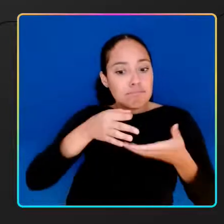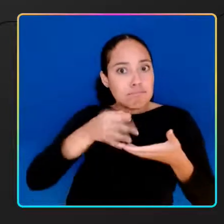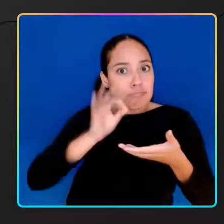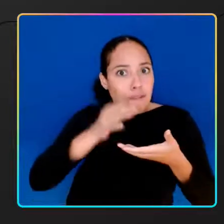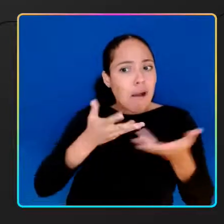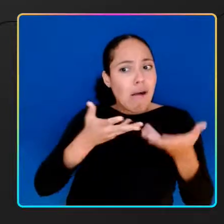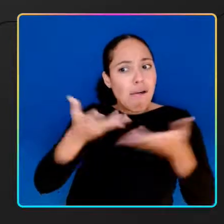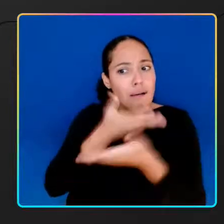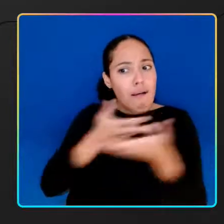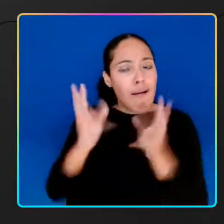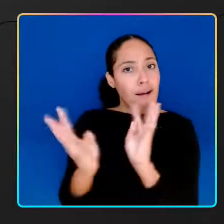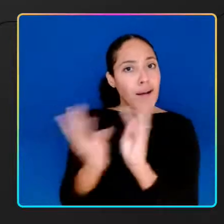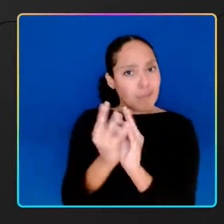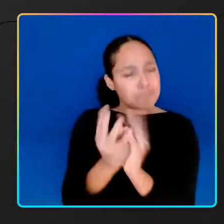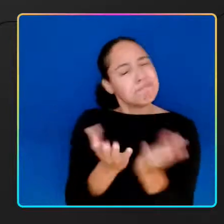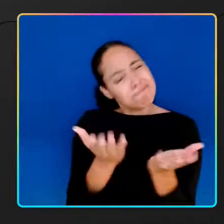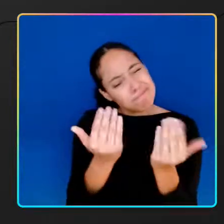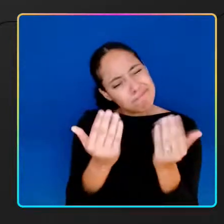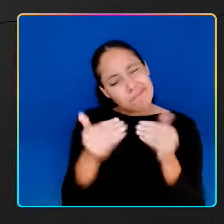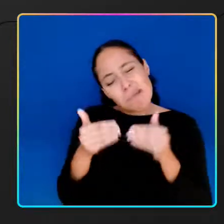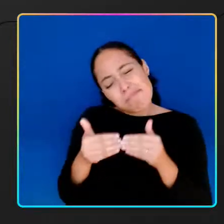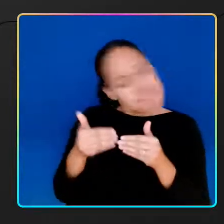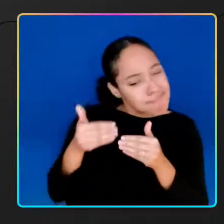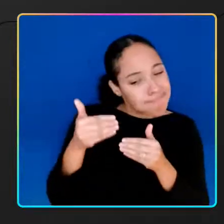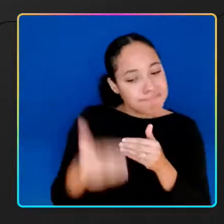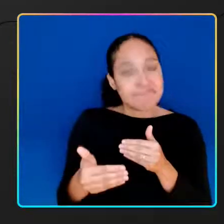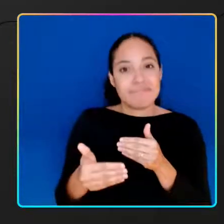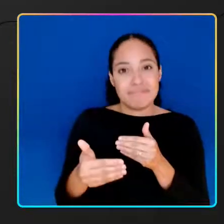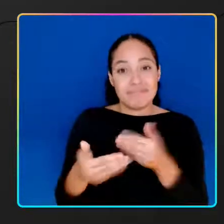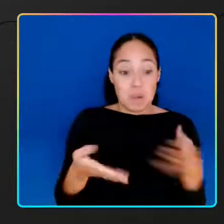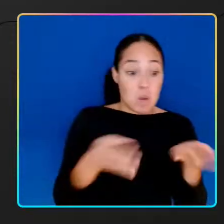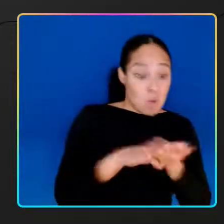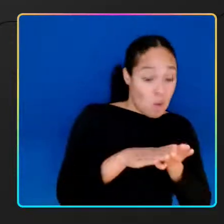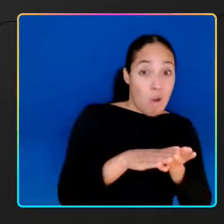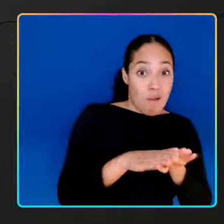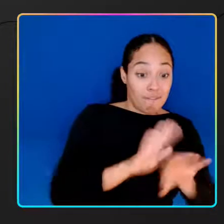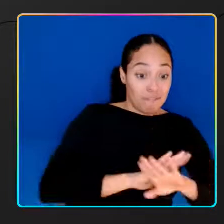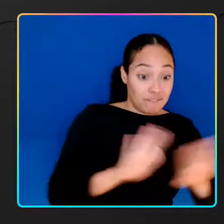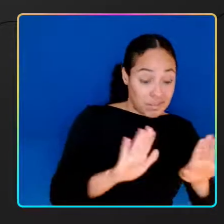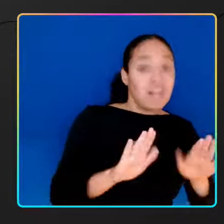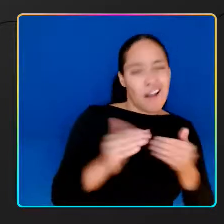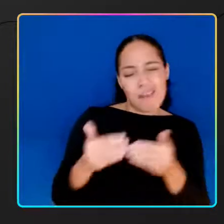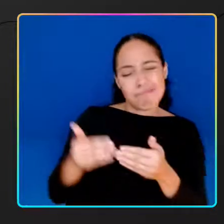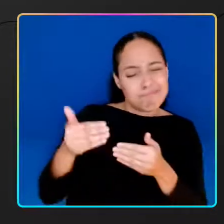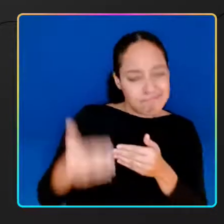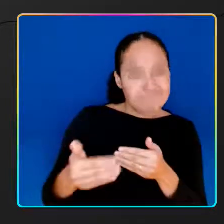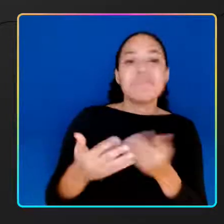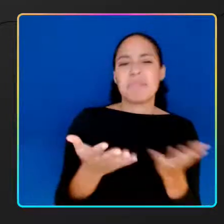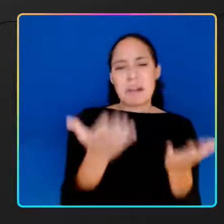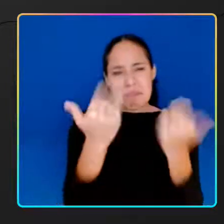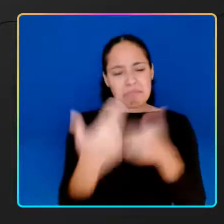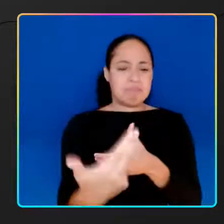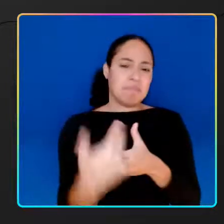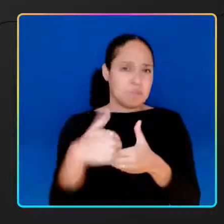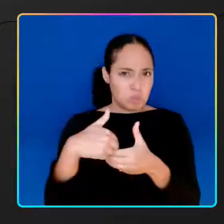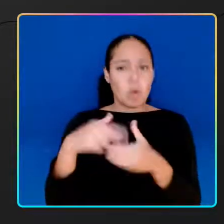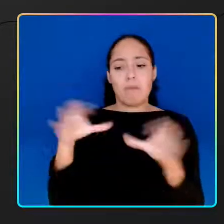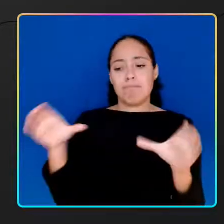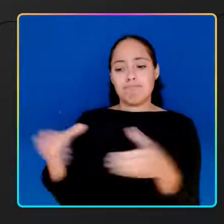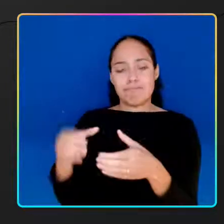aka.ms/abitofai-cafe, straight after this episode. So in about just a few minutes, join us over there.